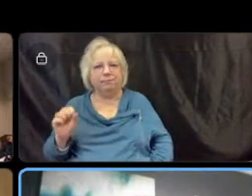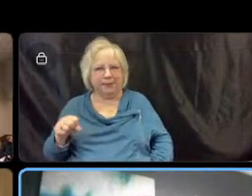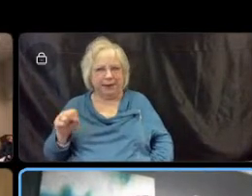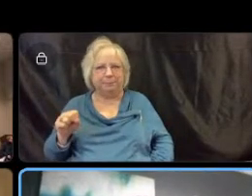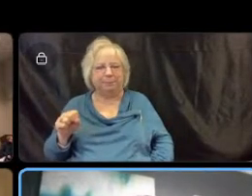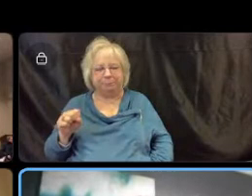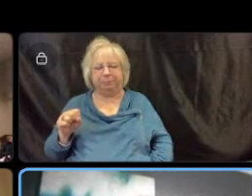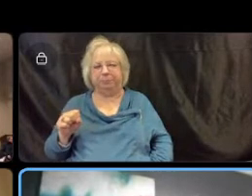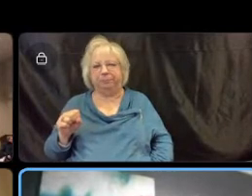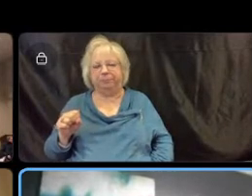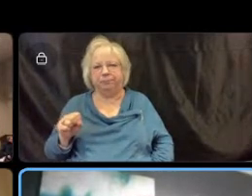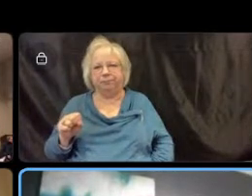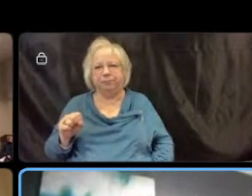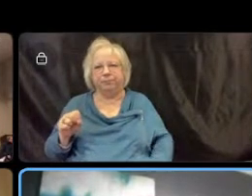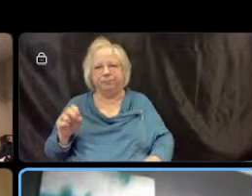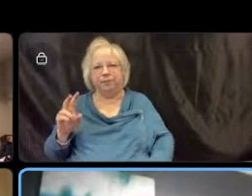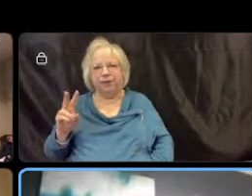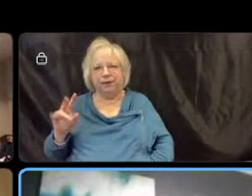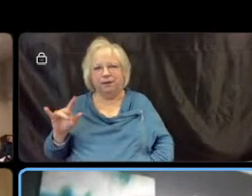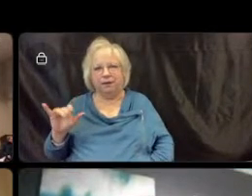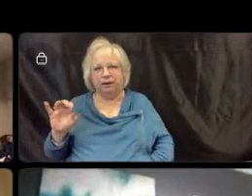yes. Vickers?